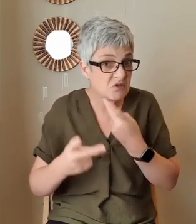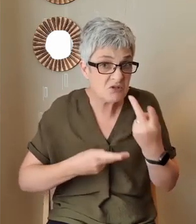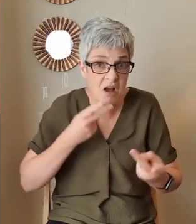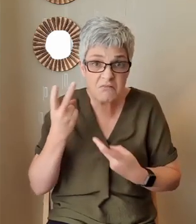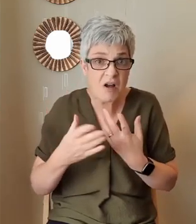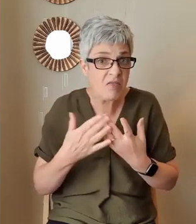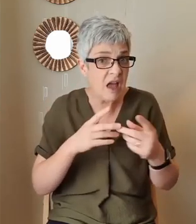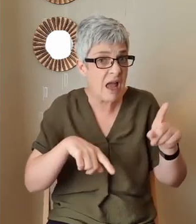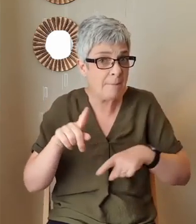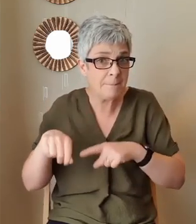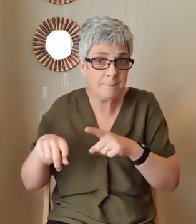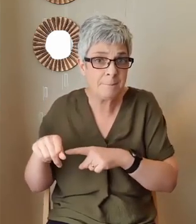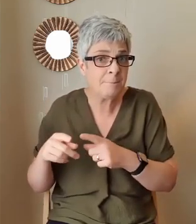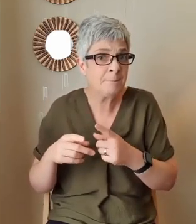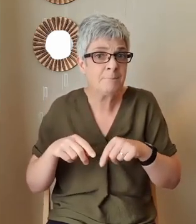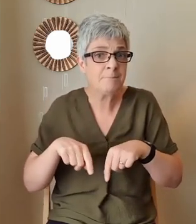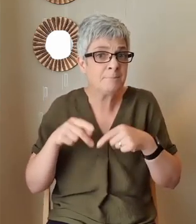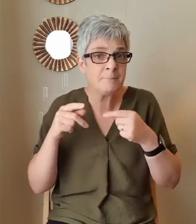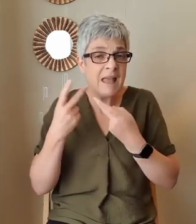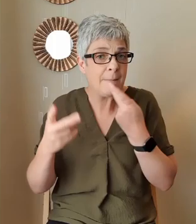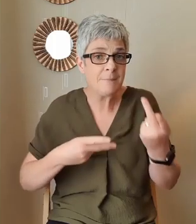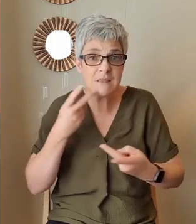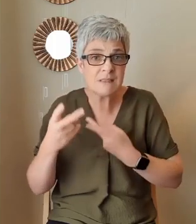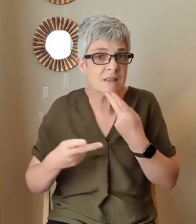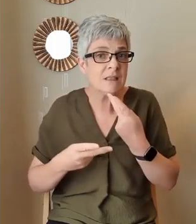But you've not meant it. You've not realized it.